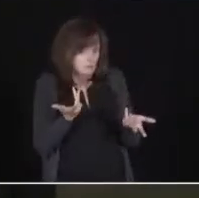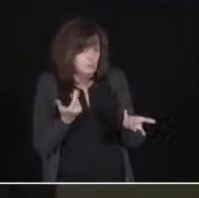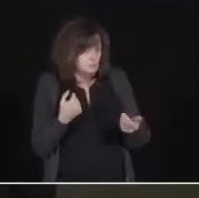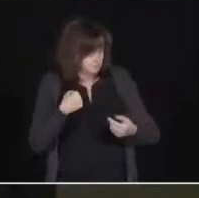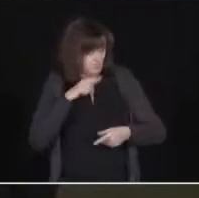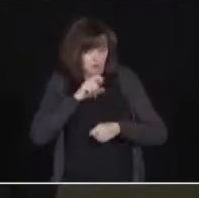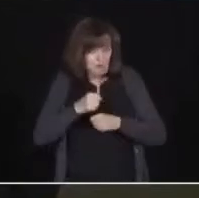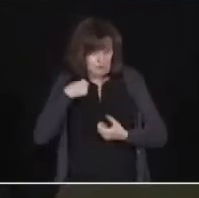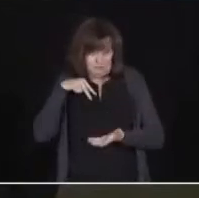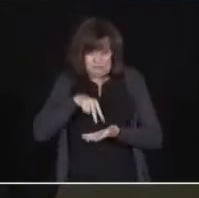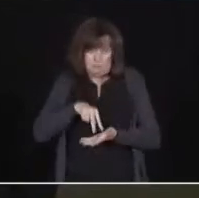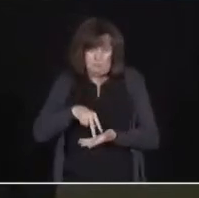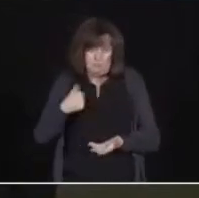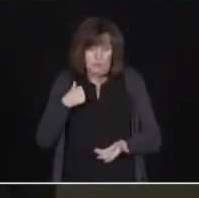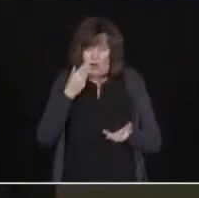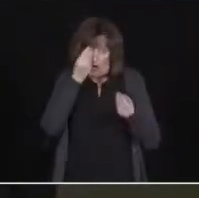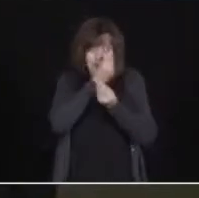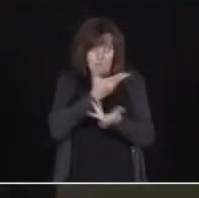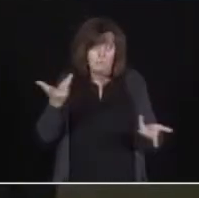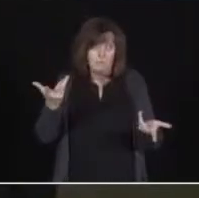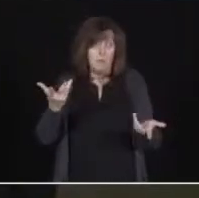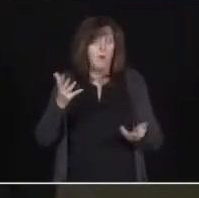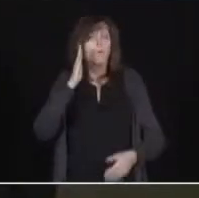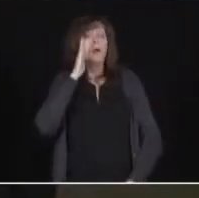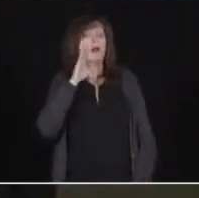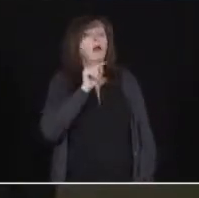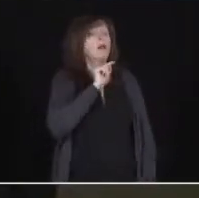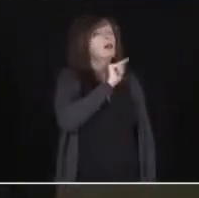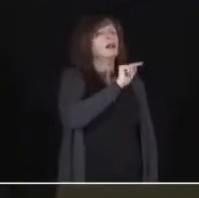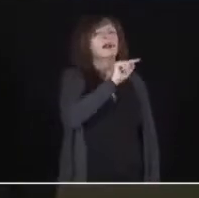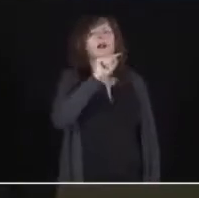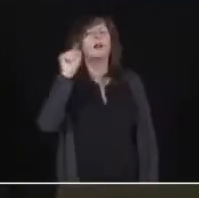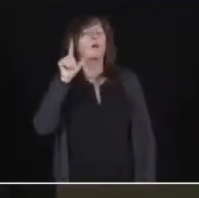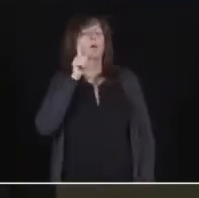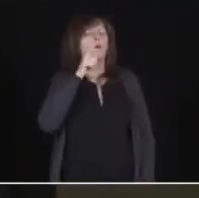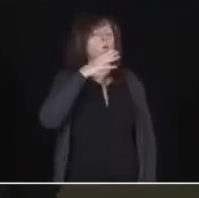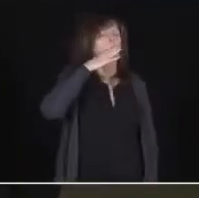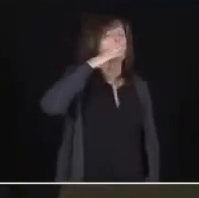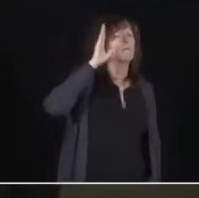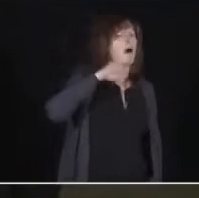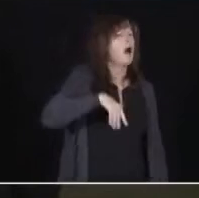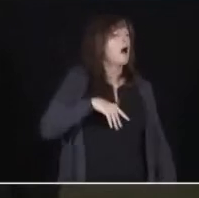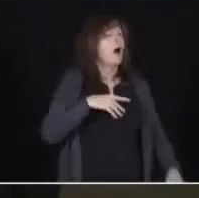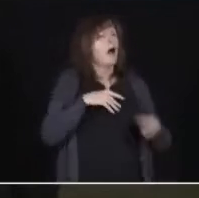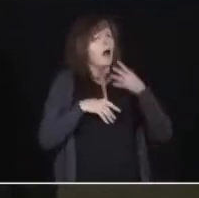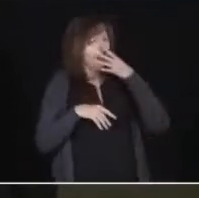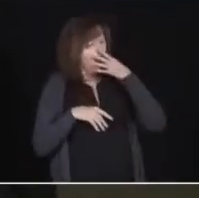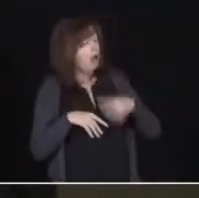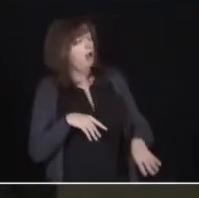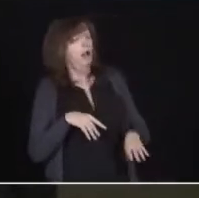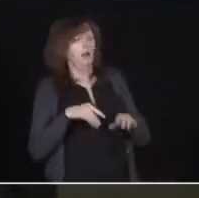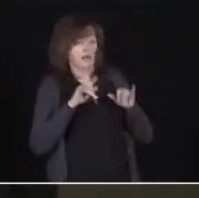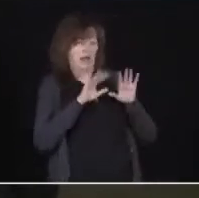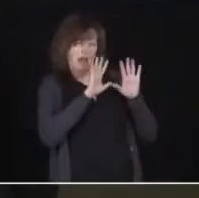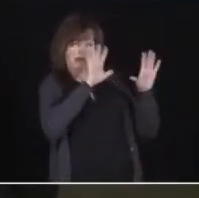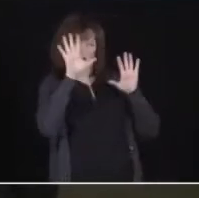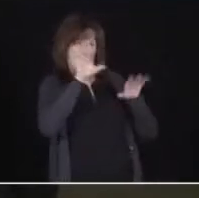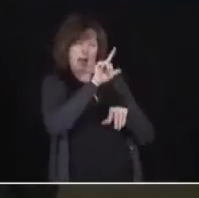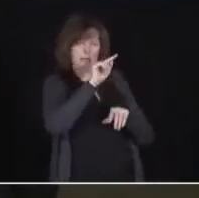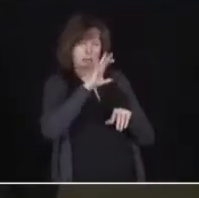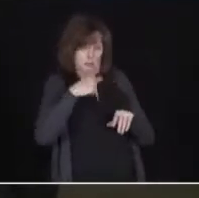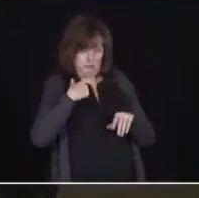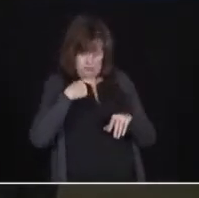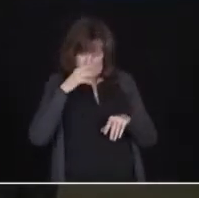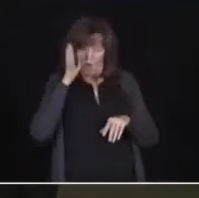will be justice against the bad actors in long-term care. And there wasn't, keep in mind, I think